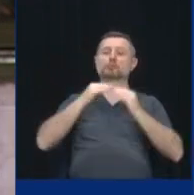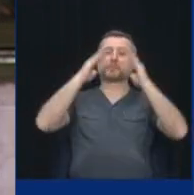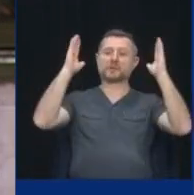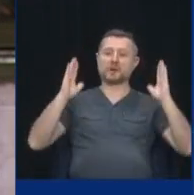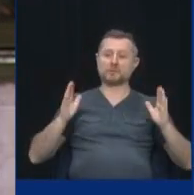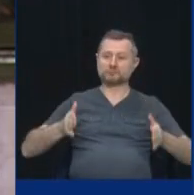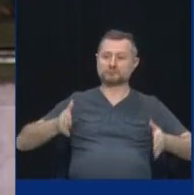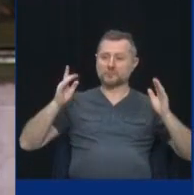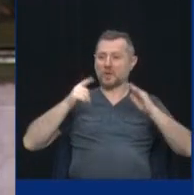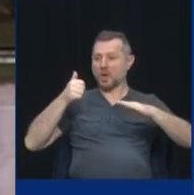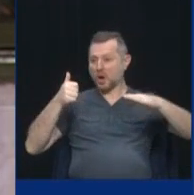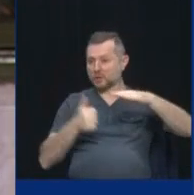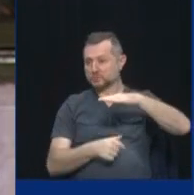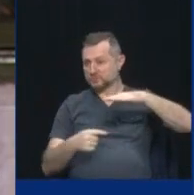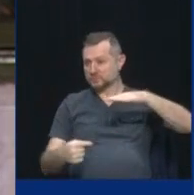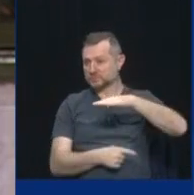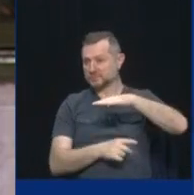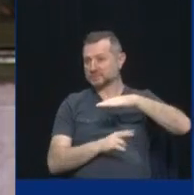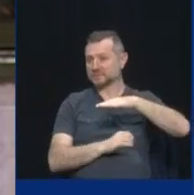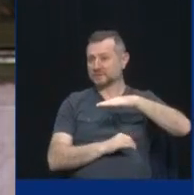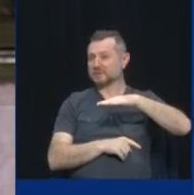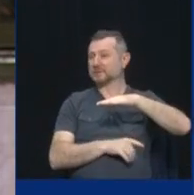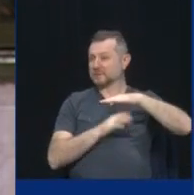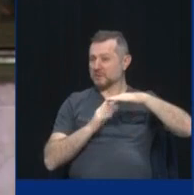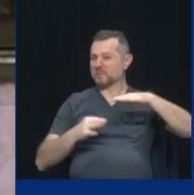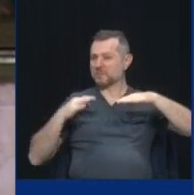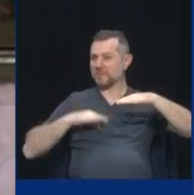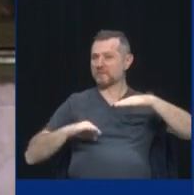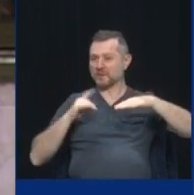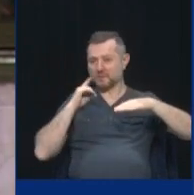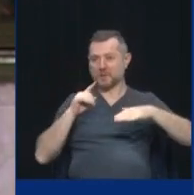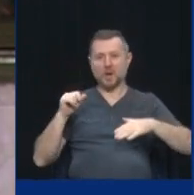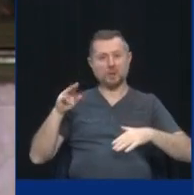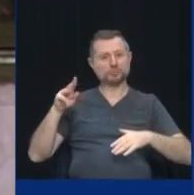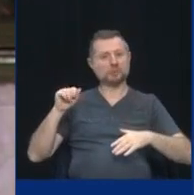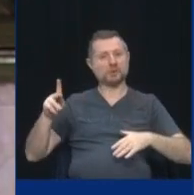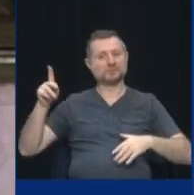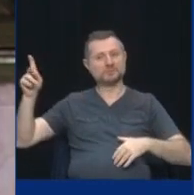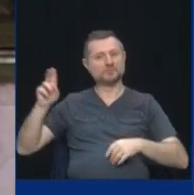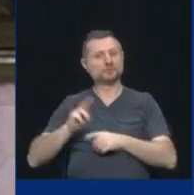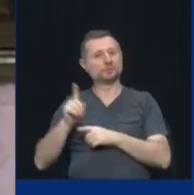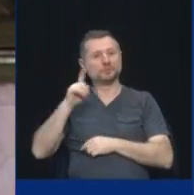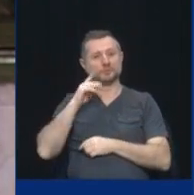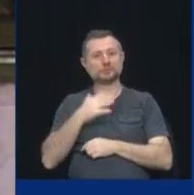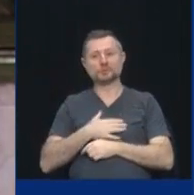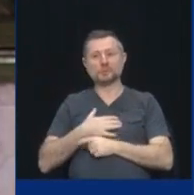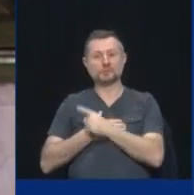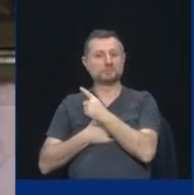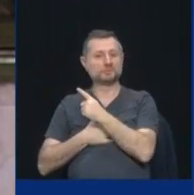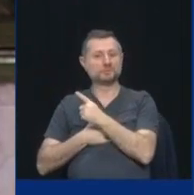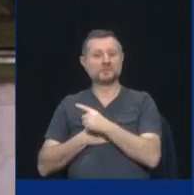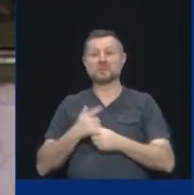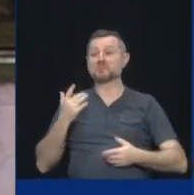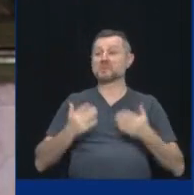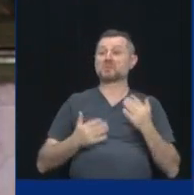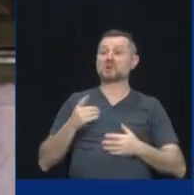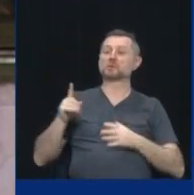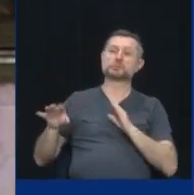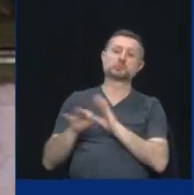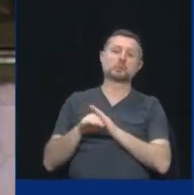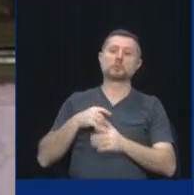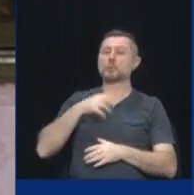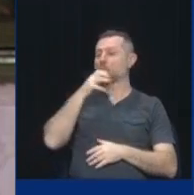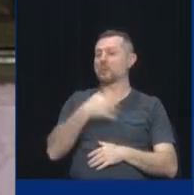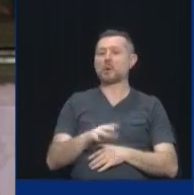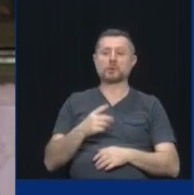benefits Amtrak. That all benefits Amtrak. Unless they don't want to go into our new station, or if